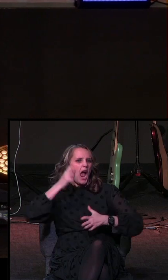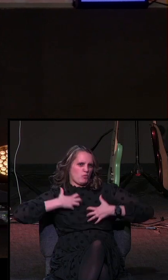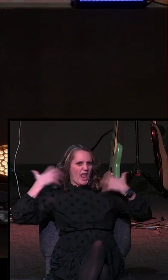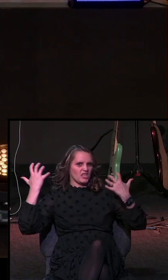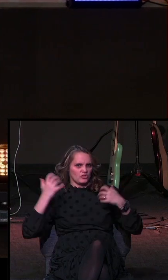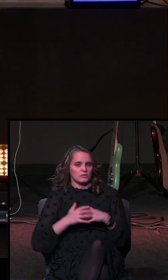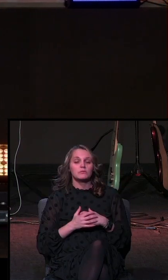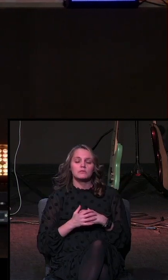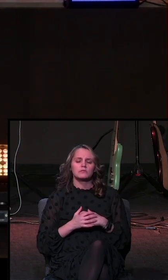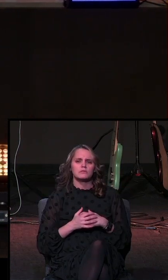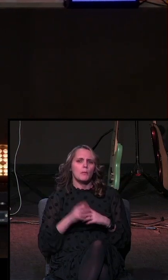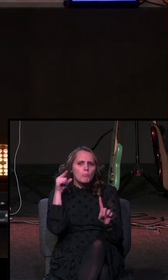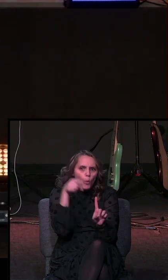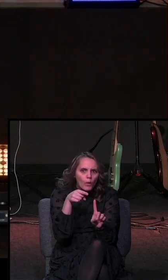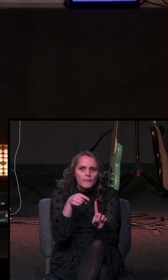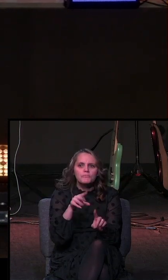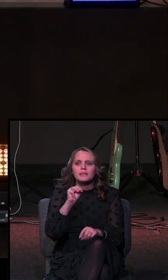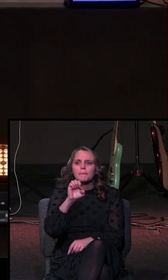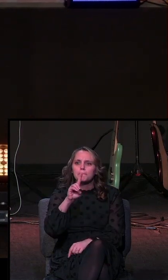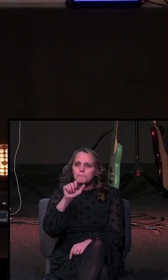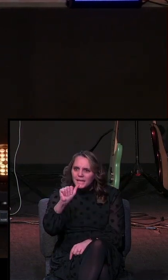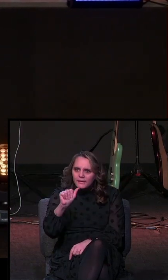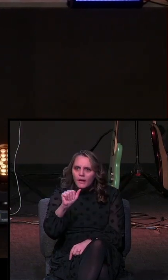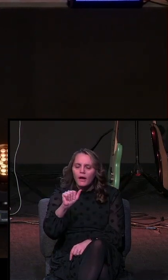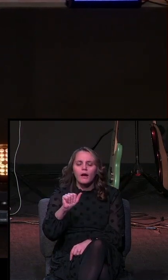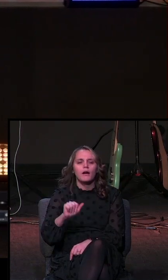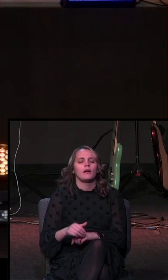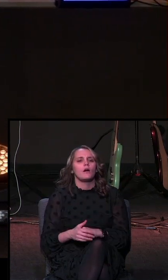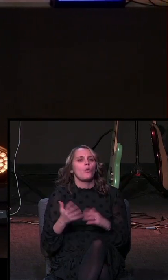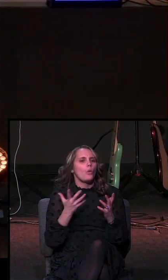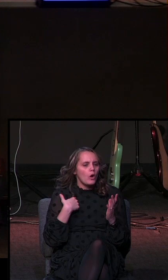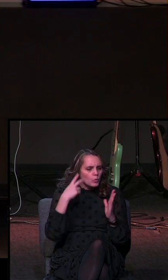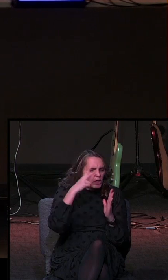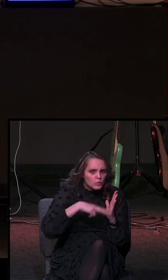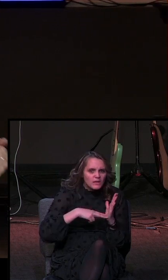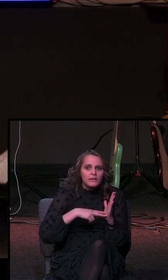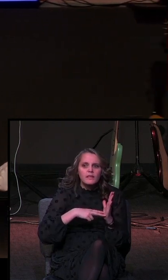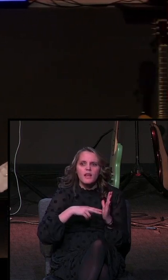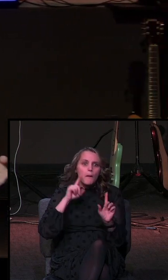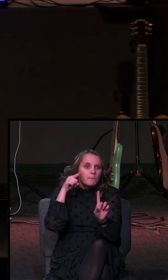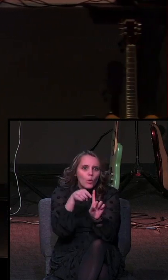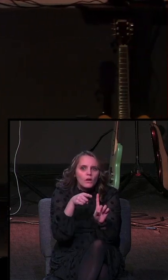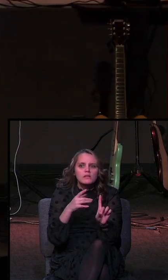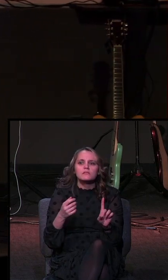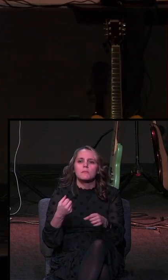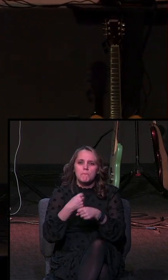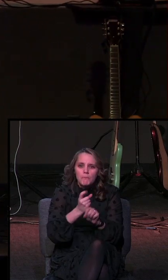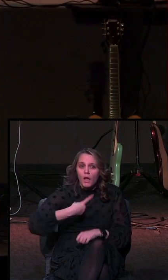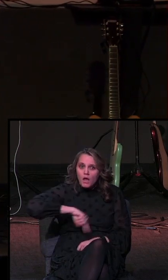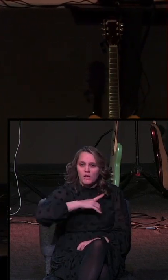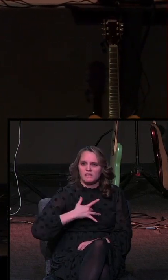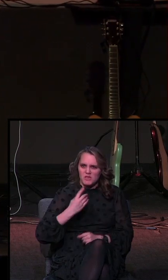of the media and a lot of the things that we see and that we read, the point is to get us outraged, hurrah, boiling